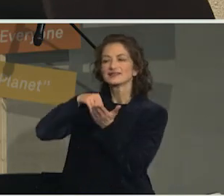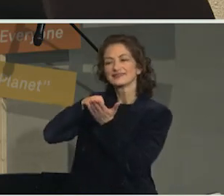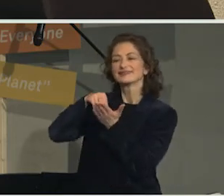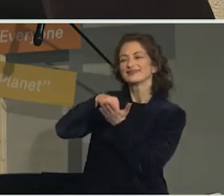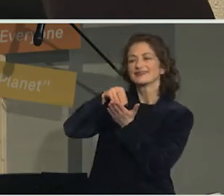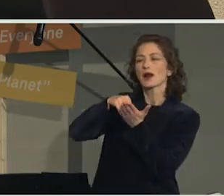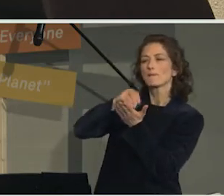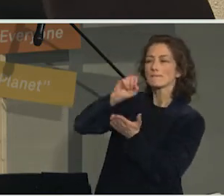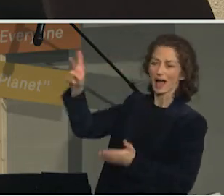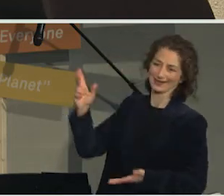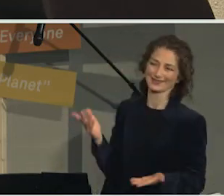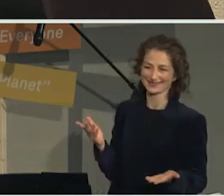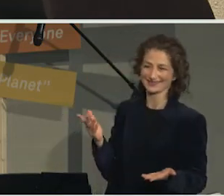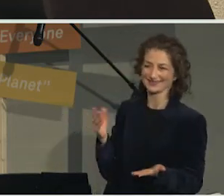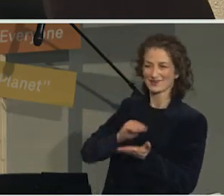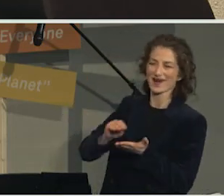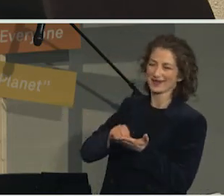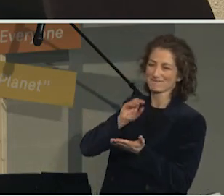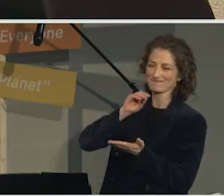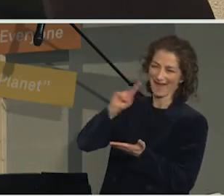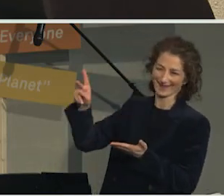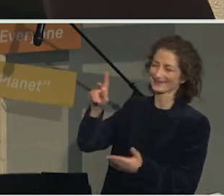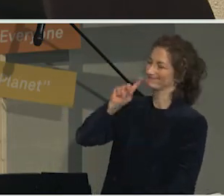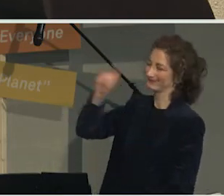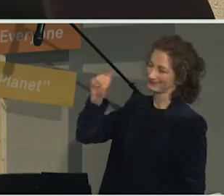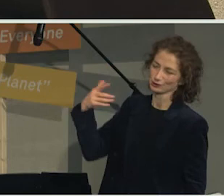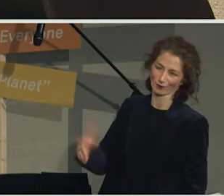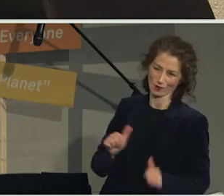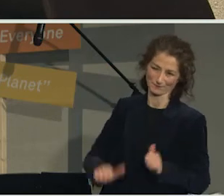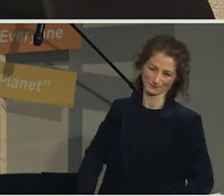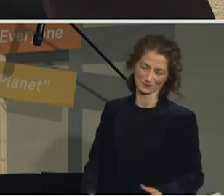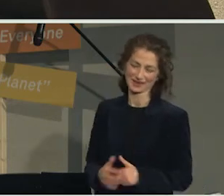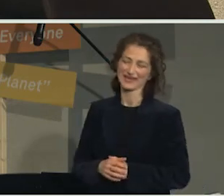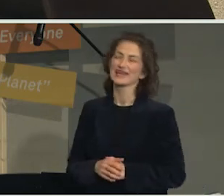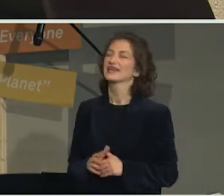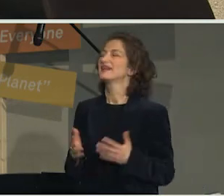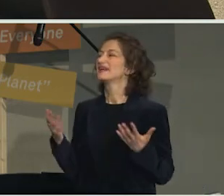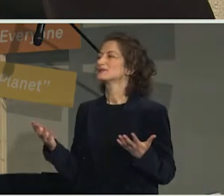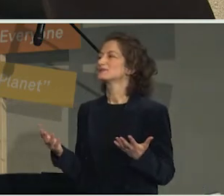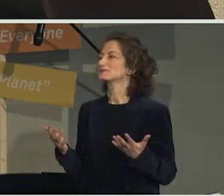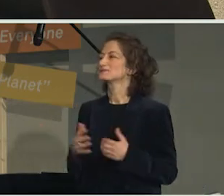Mm. Do I have time for one more question? Okay.